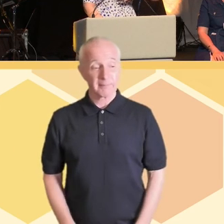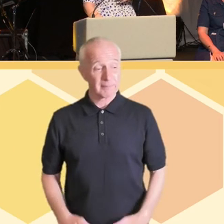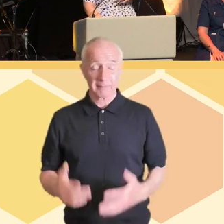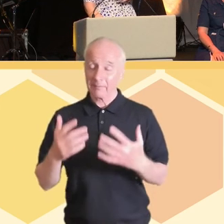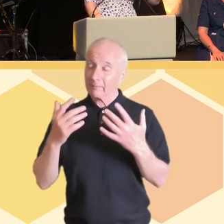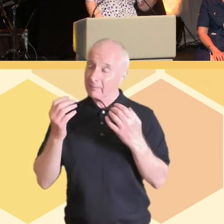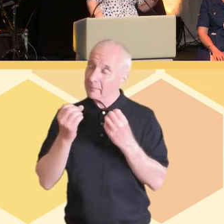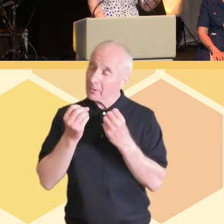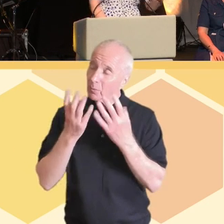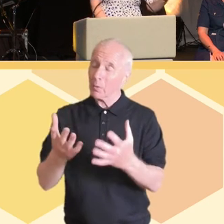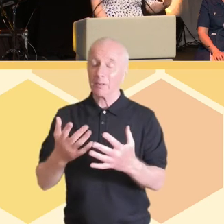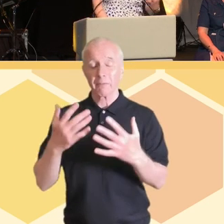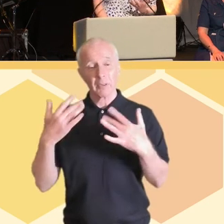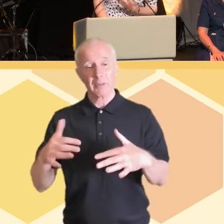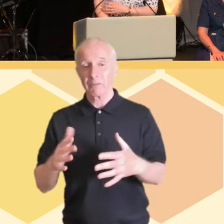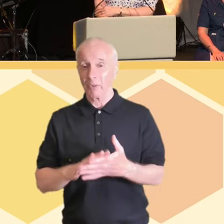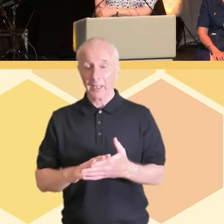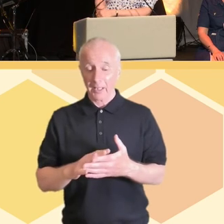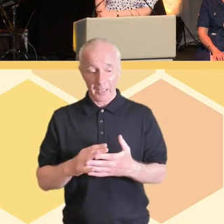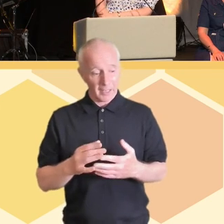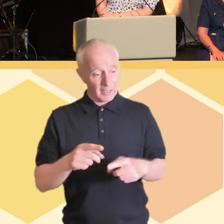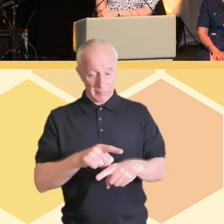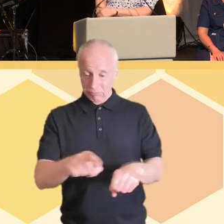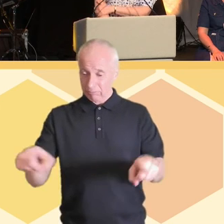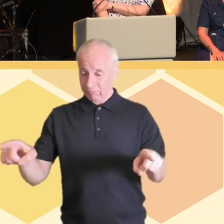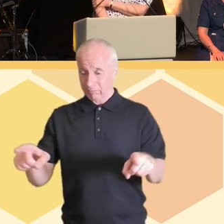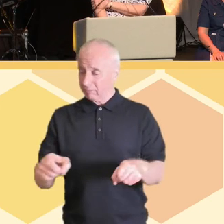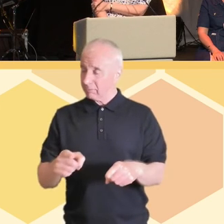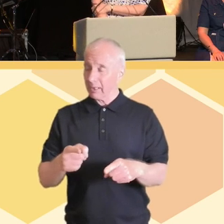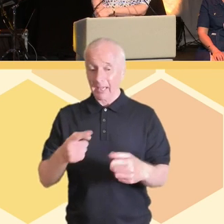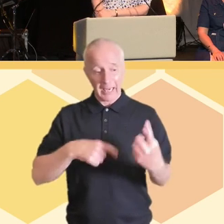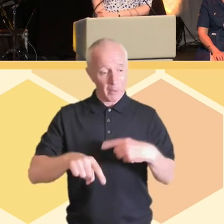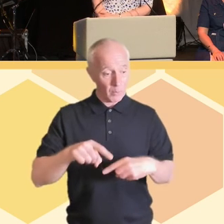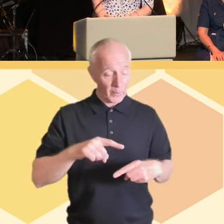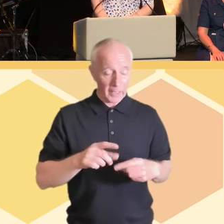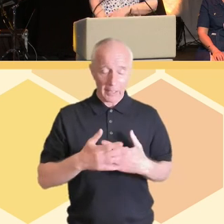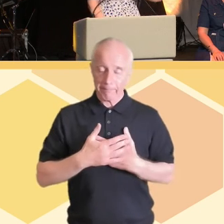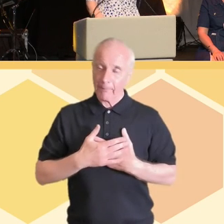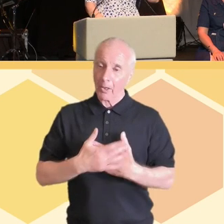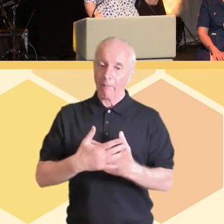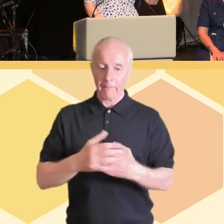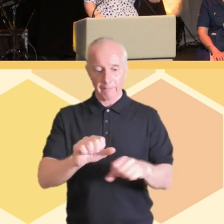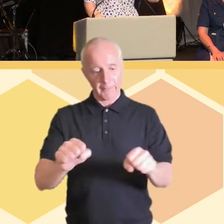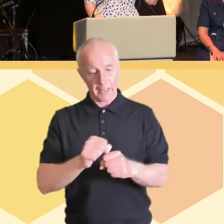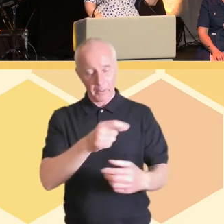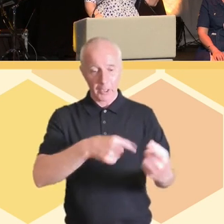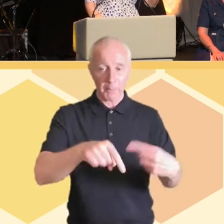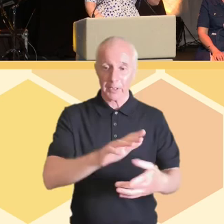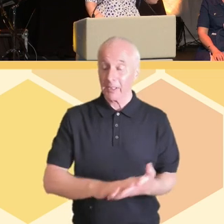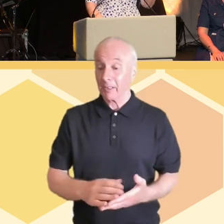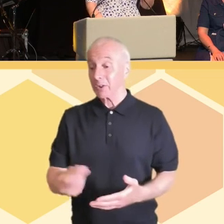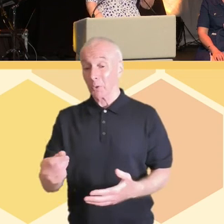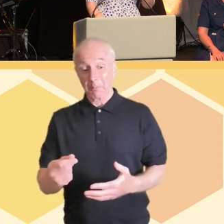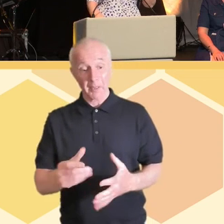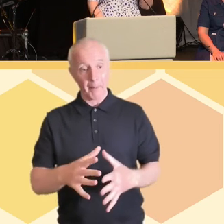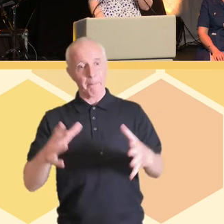wonderful different expressions across our church of loving our community. And some of them are kind of big and glossy, but